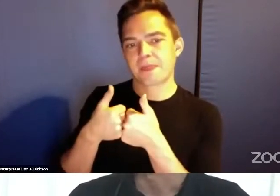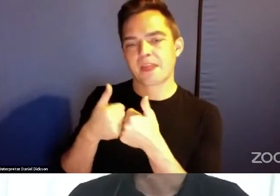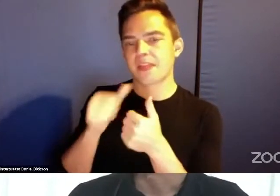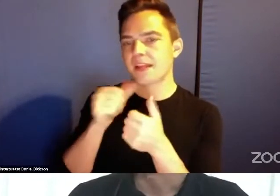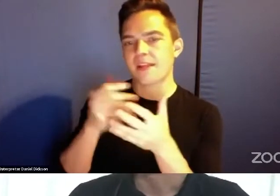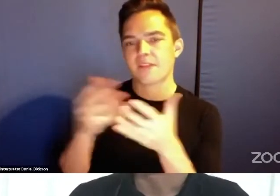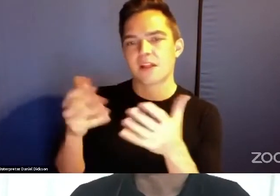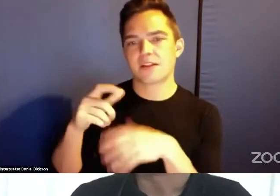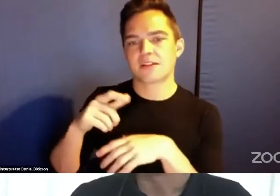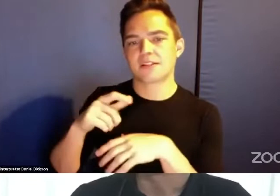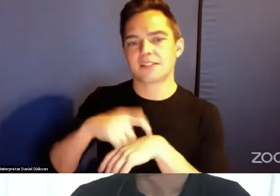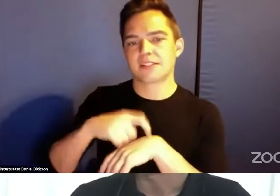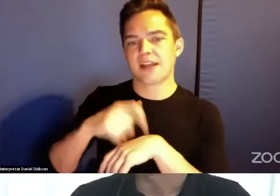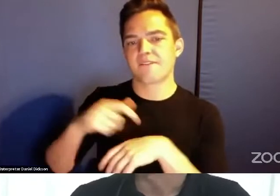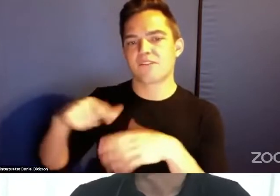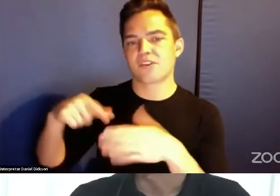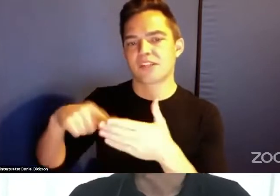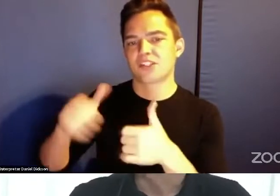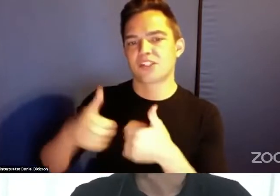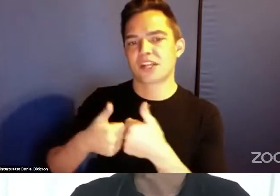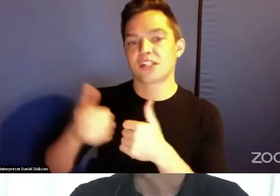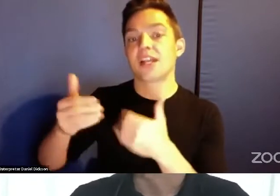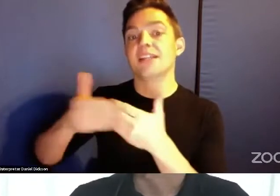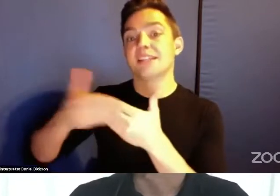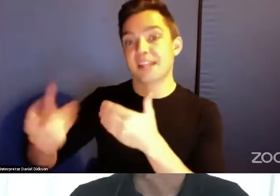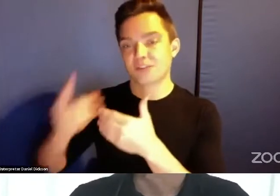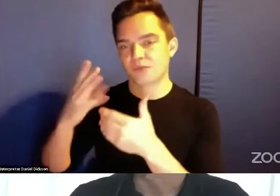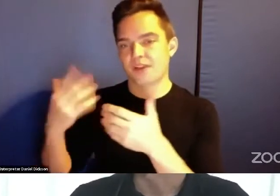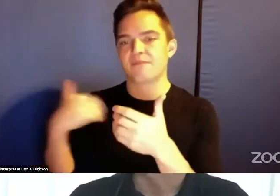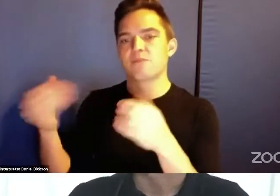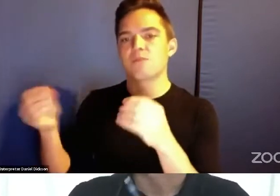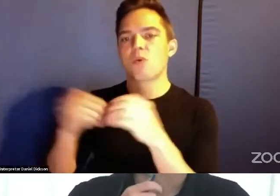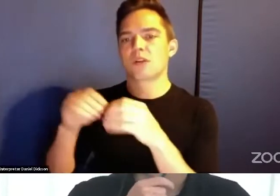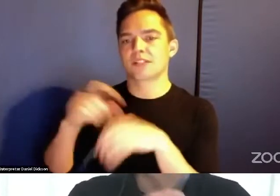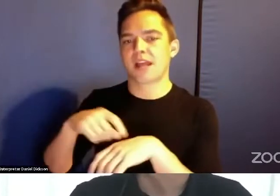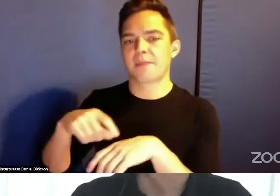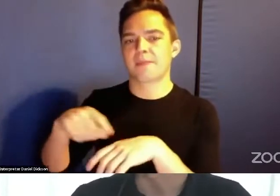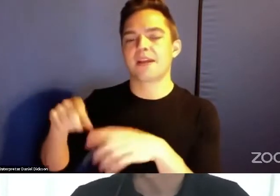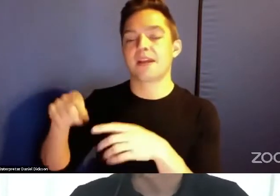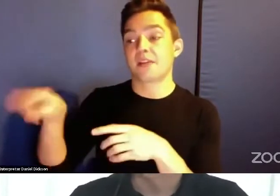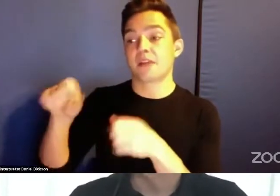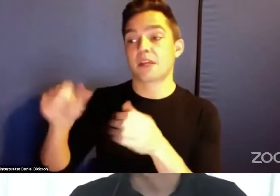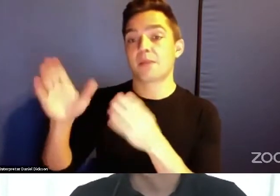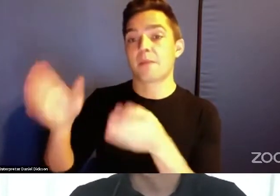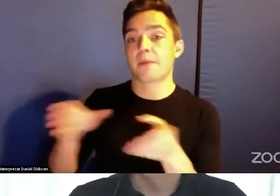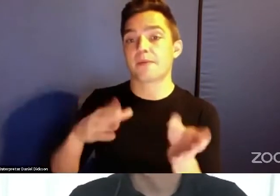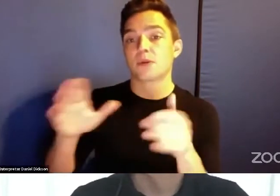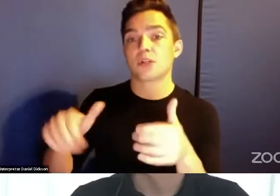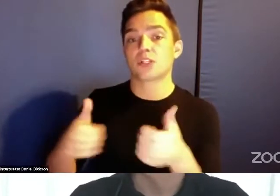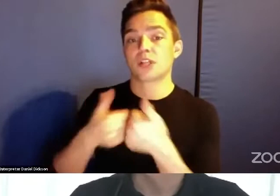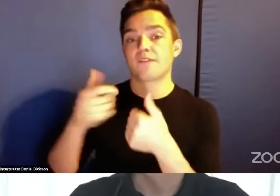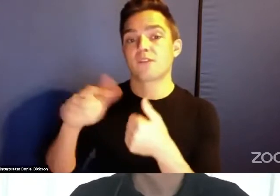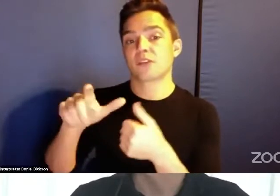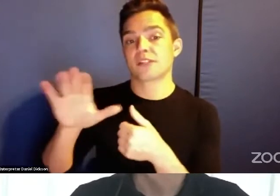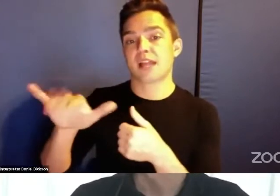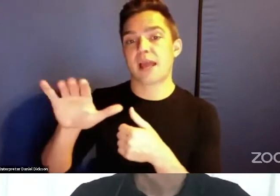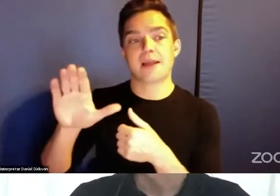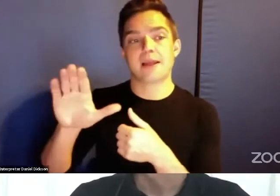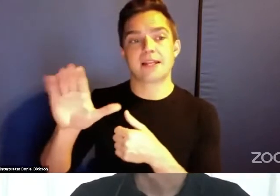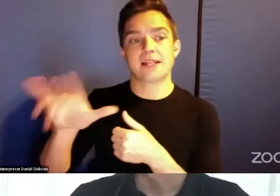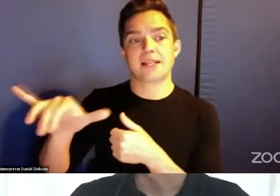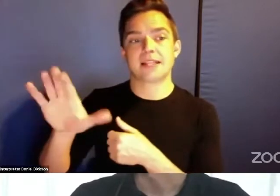And then, of course, they can prepare at the challenges to the CYBATHLON 2024 with the 8 disciplines. We have 2 new